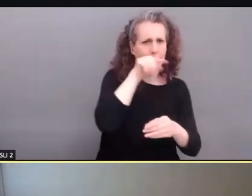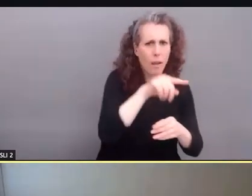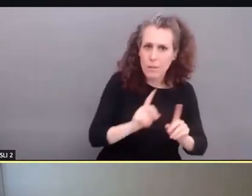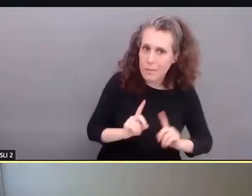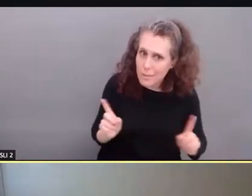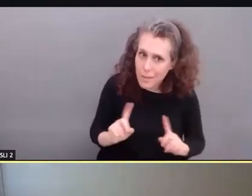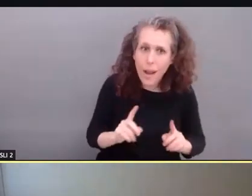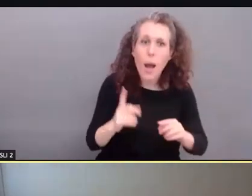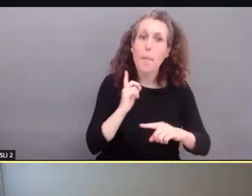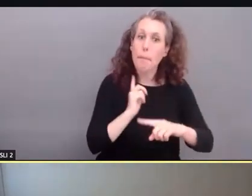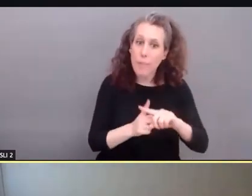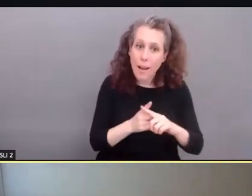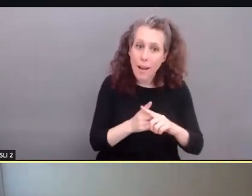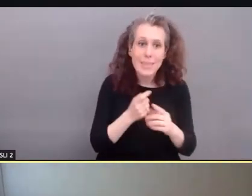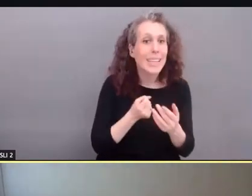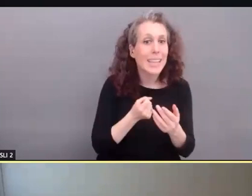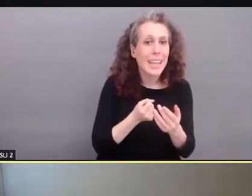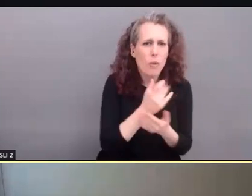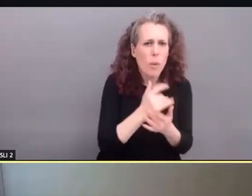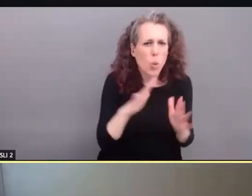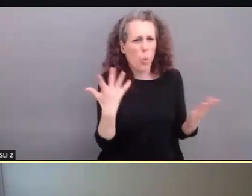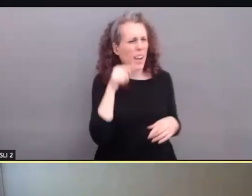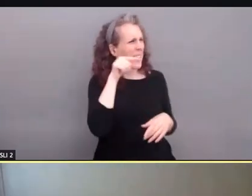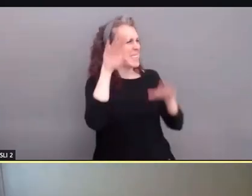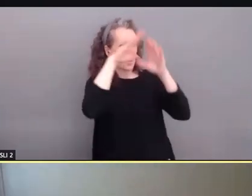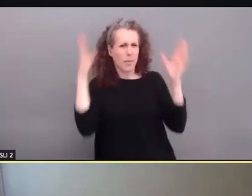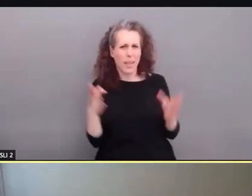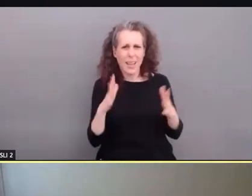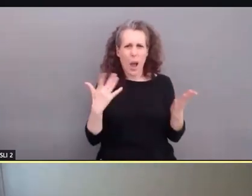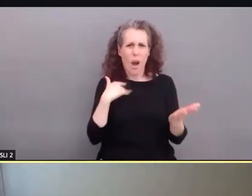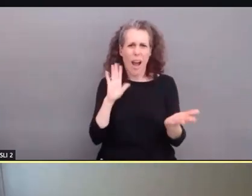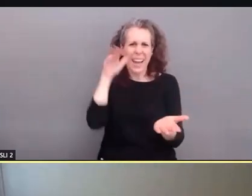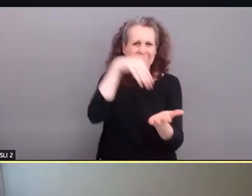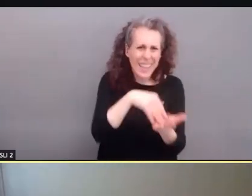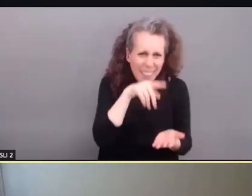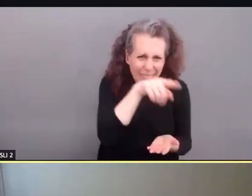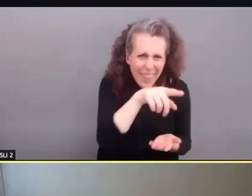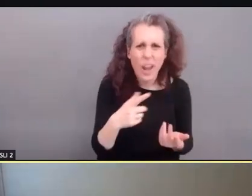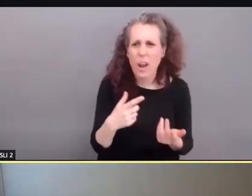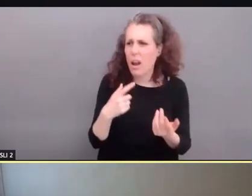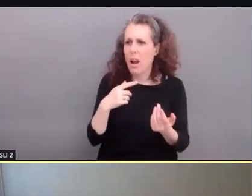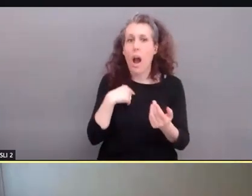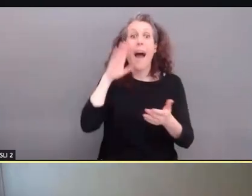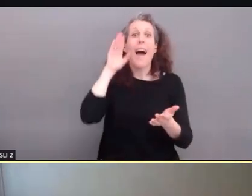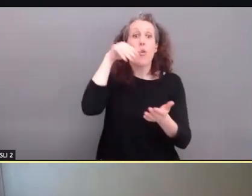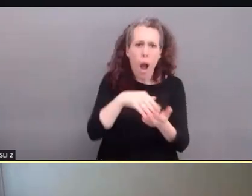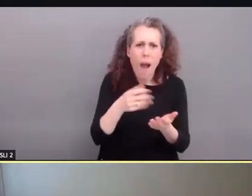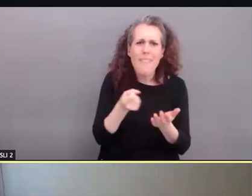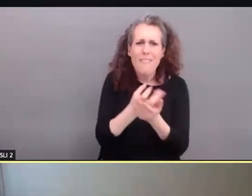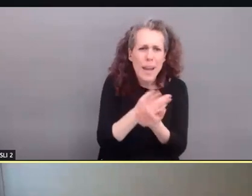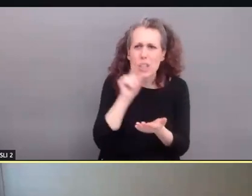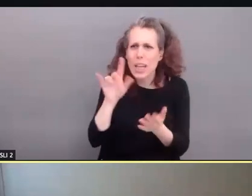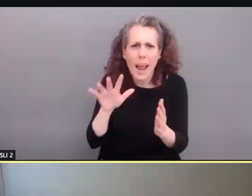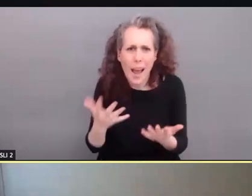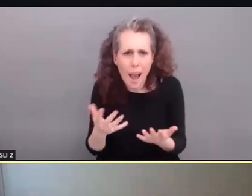about the information about this place, how to find your way, the information about what takes place,